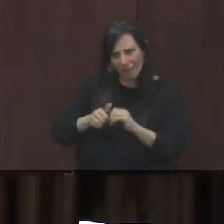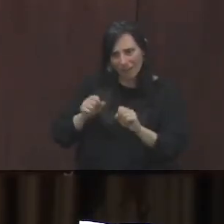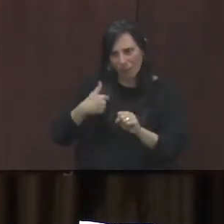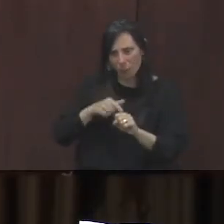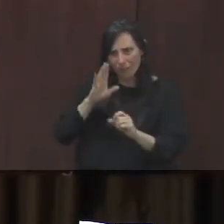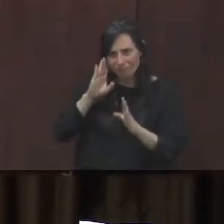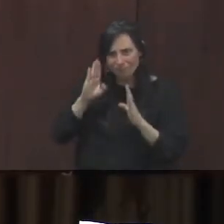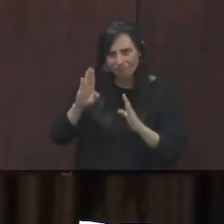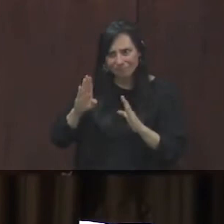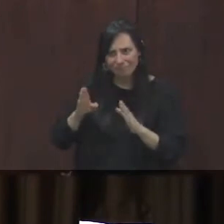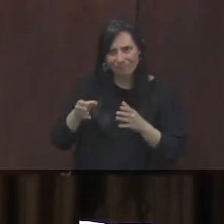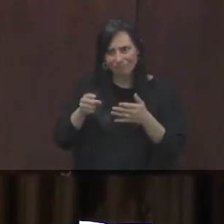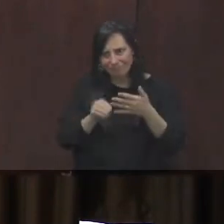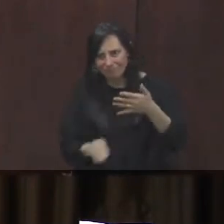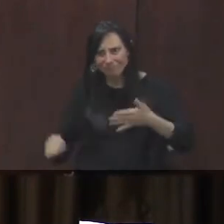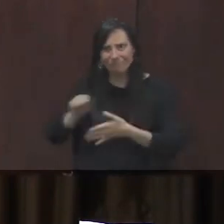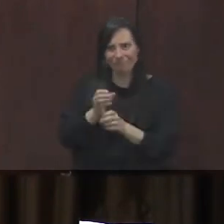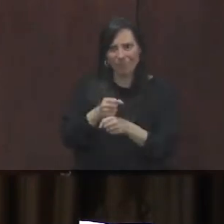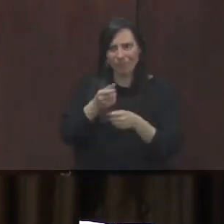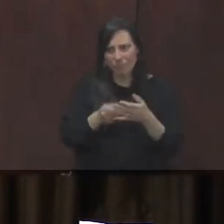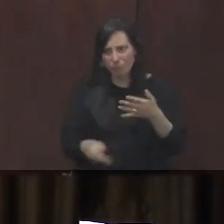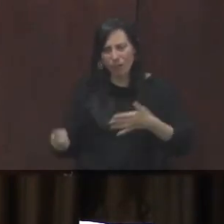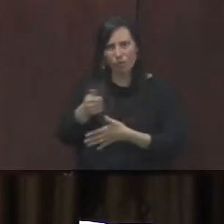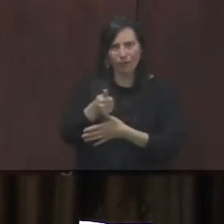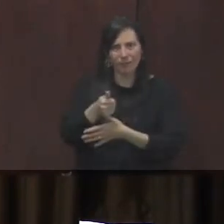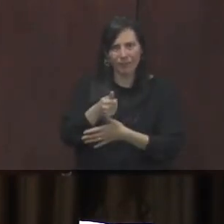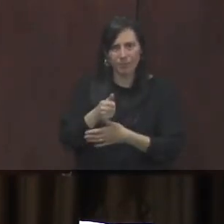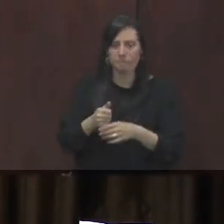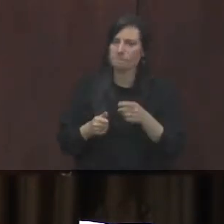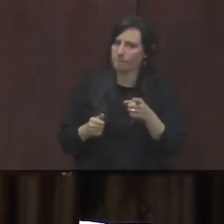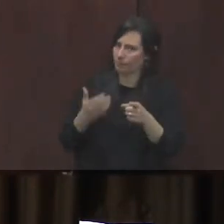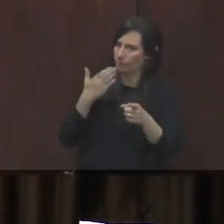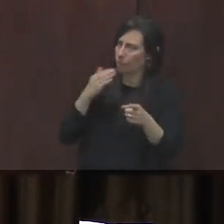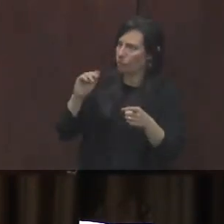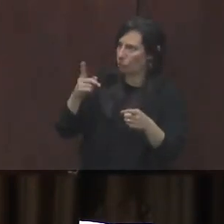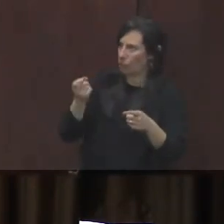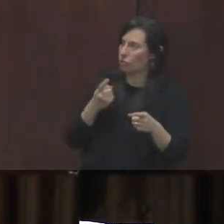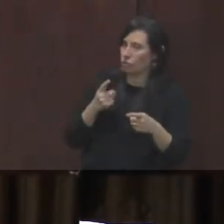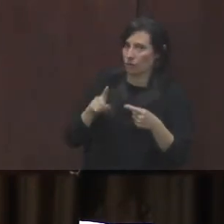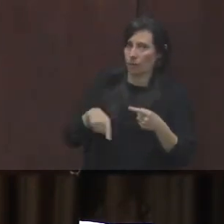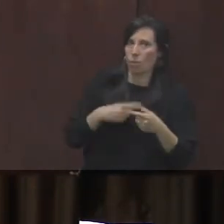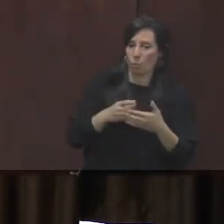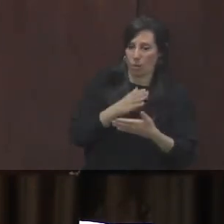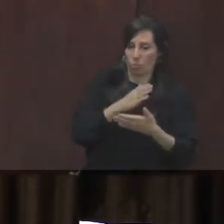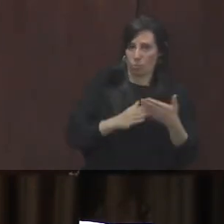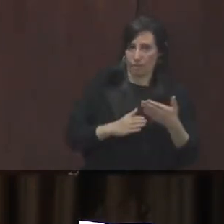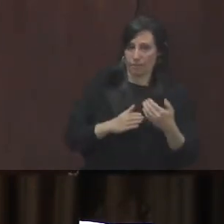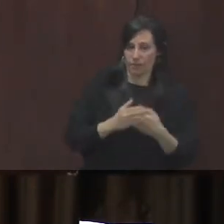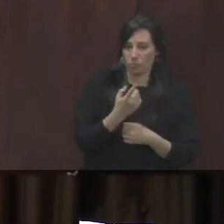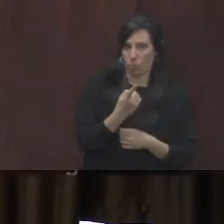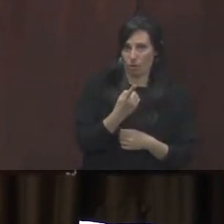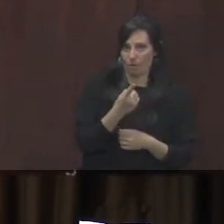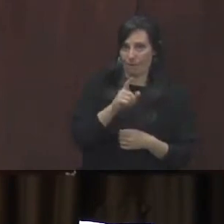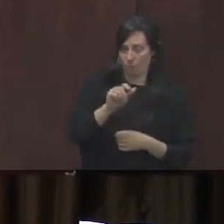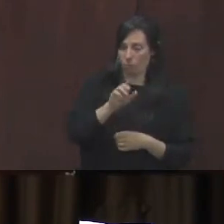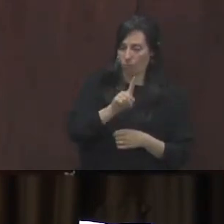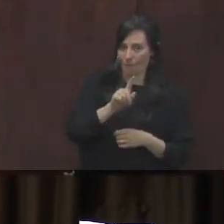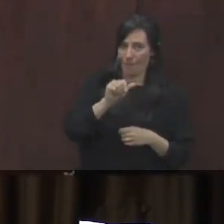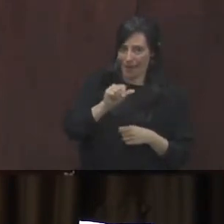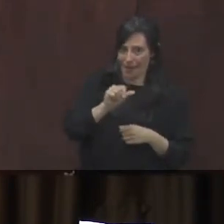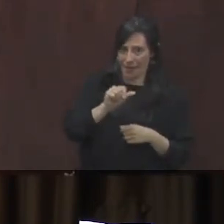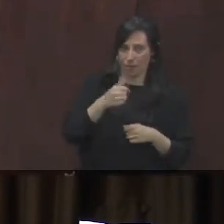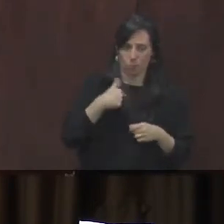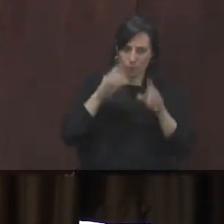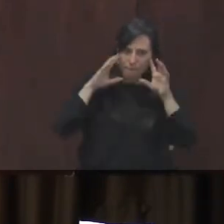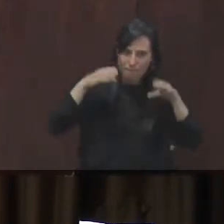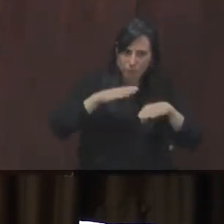mentioned, phase 1A was very restrictive to support that healthcare system that is caring for the COVID positive, right?